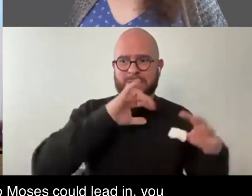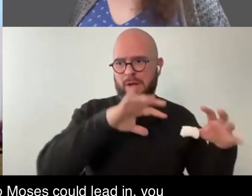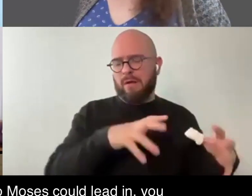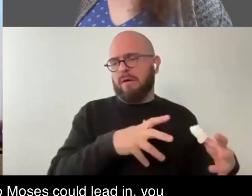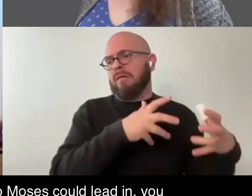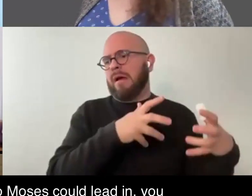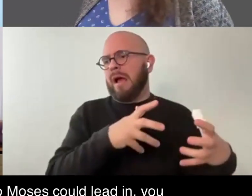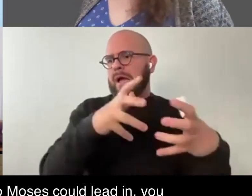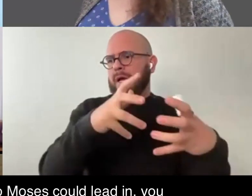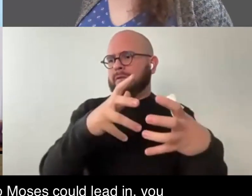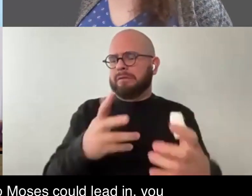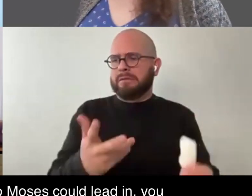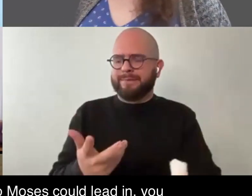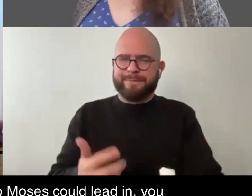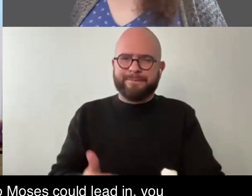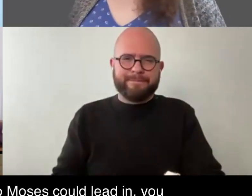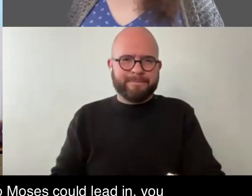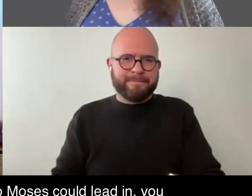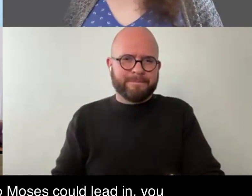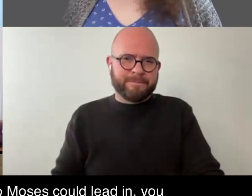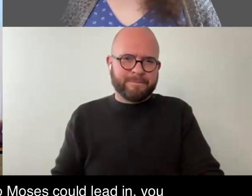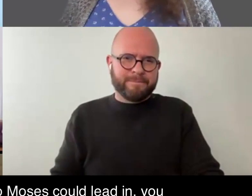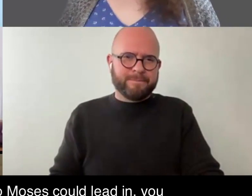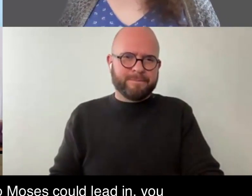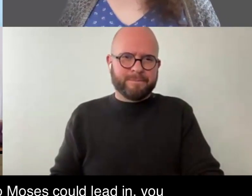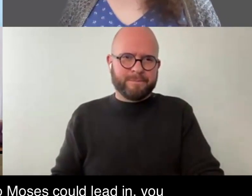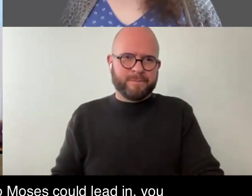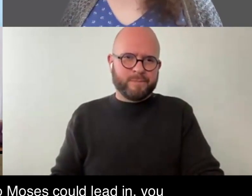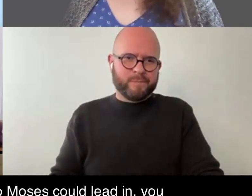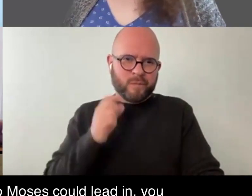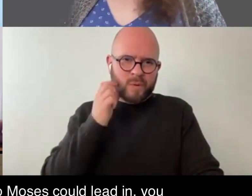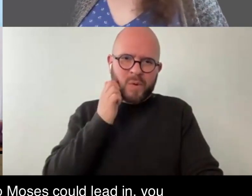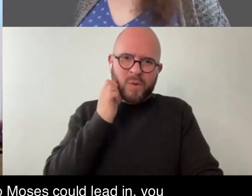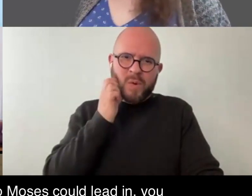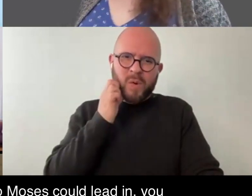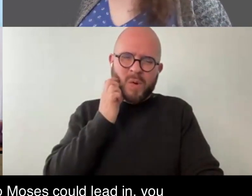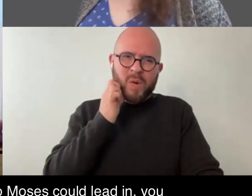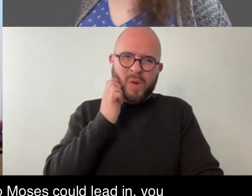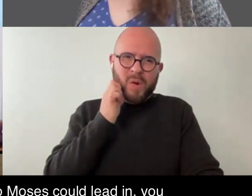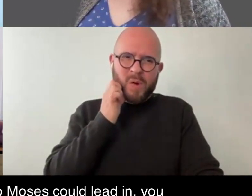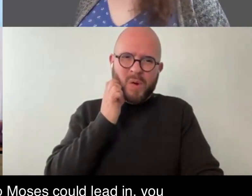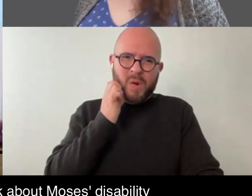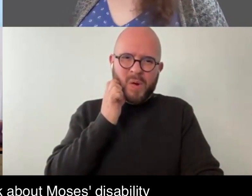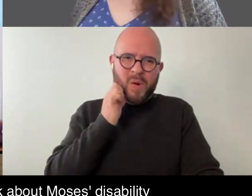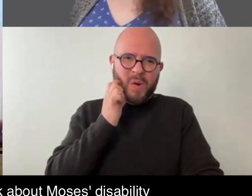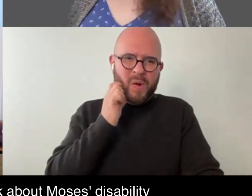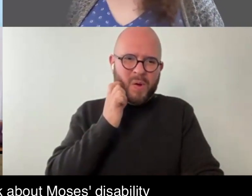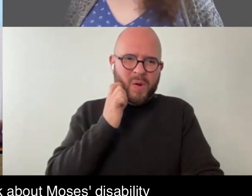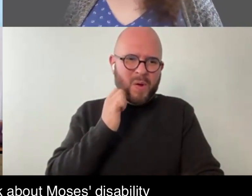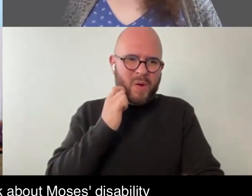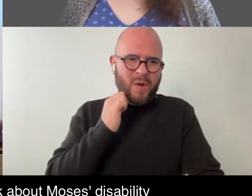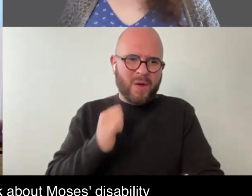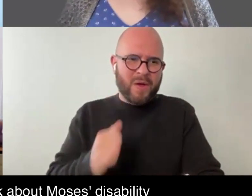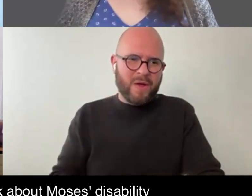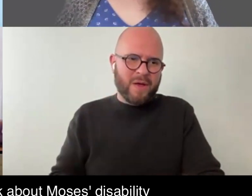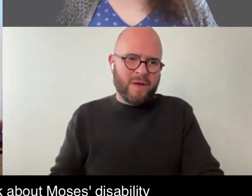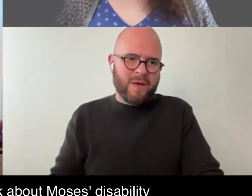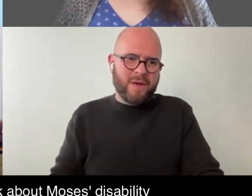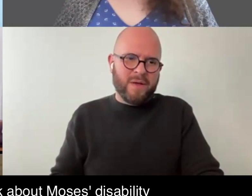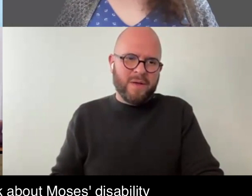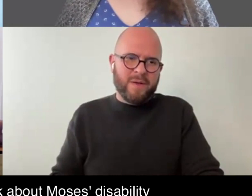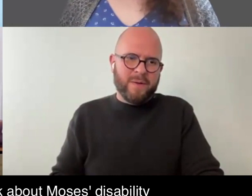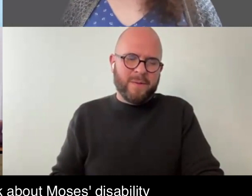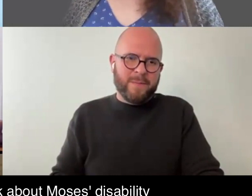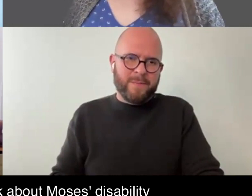this very kind of culturally expected way. And further on,